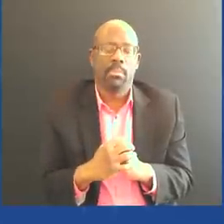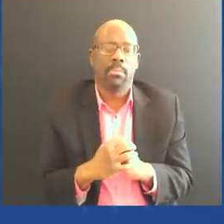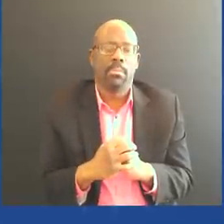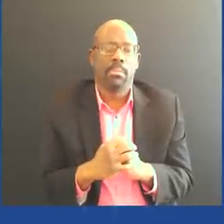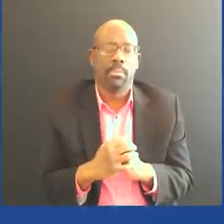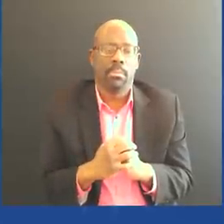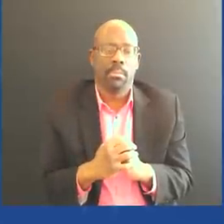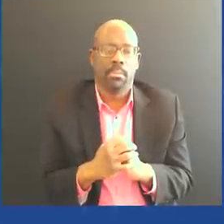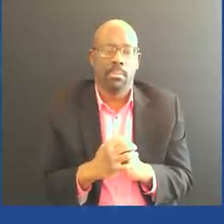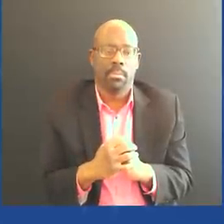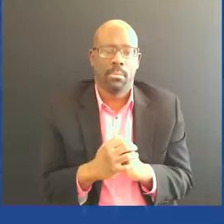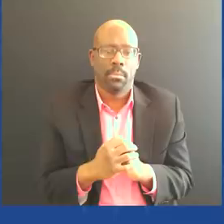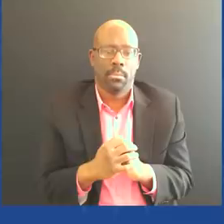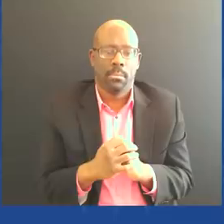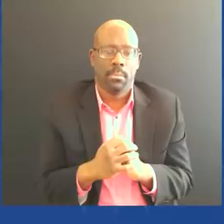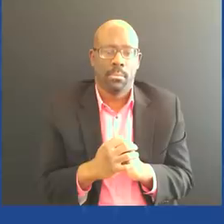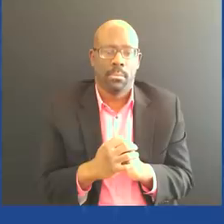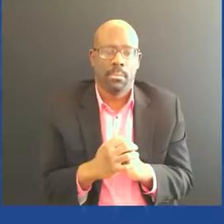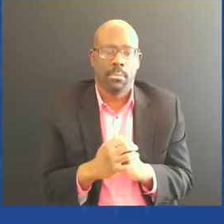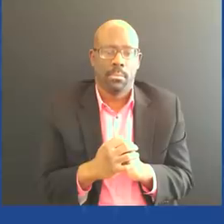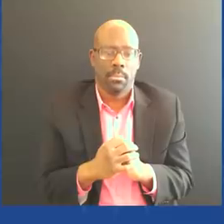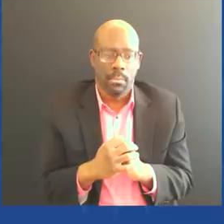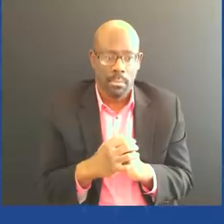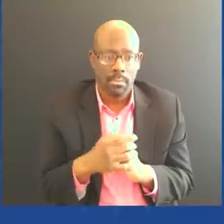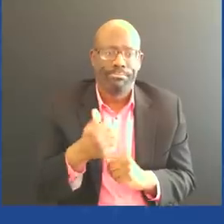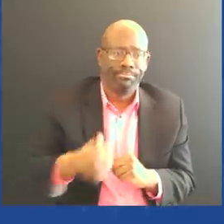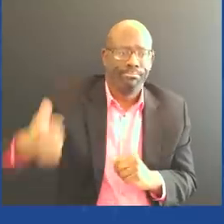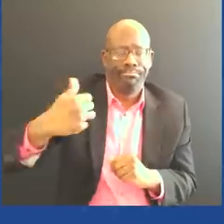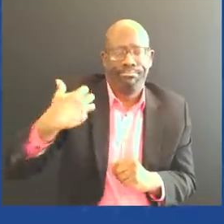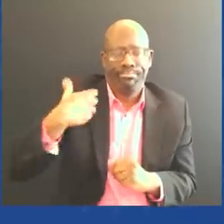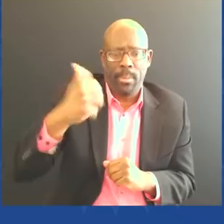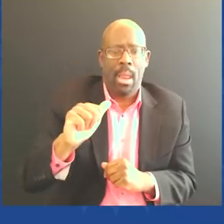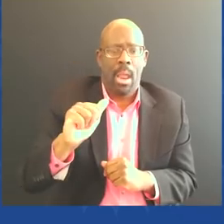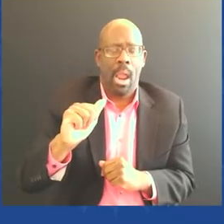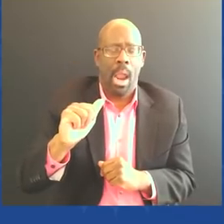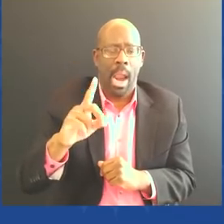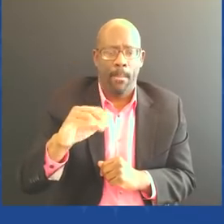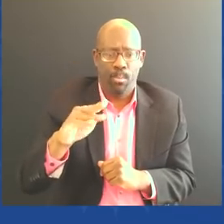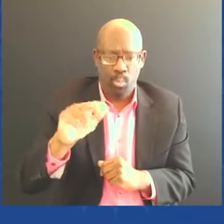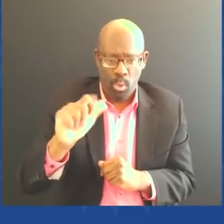Admiral Darrell Caudill, United States Navy, Commander, United States Fleet Forces Command.